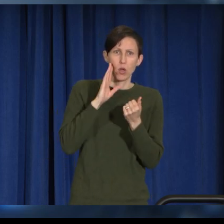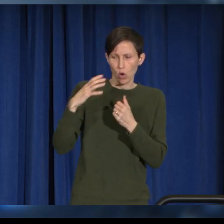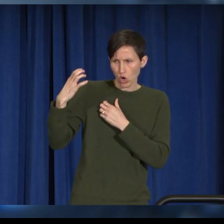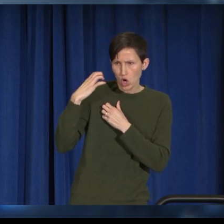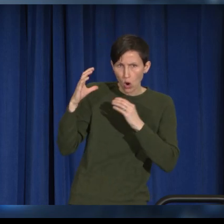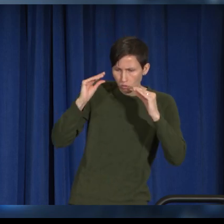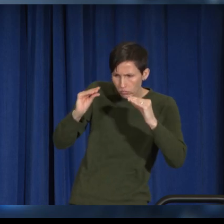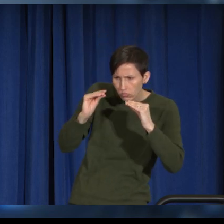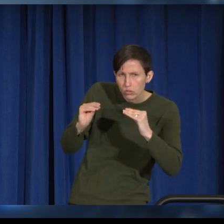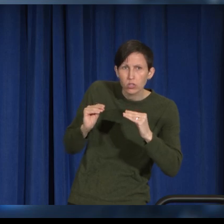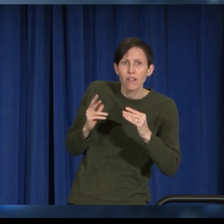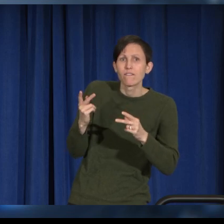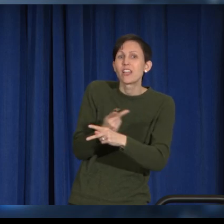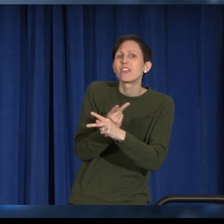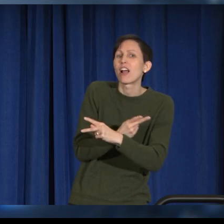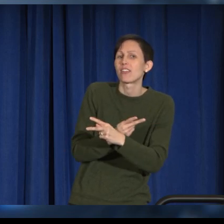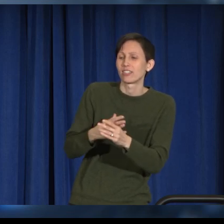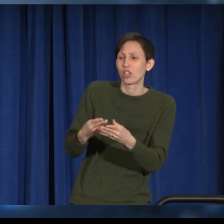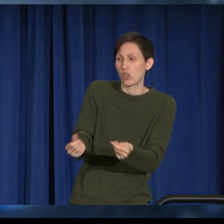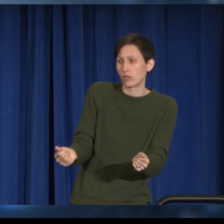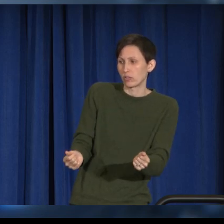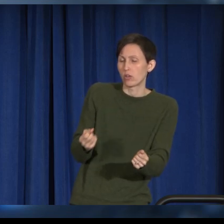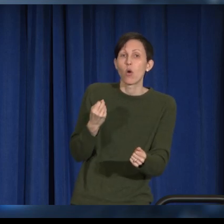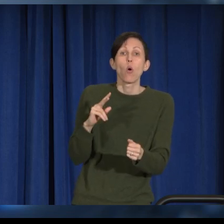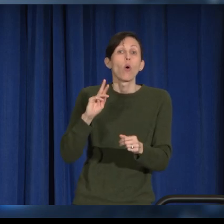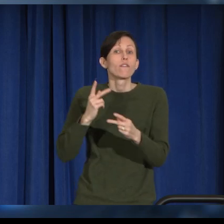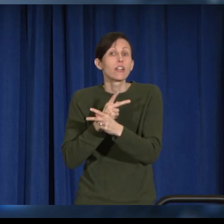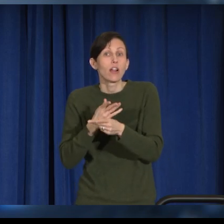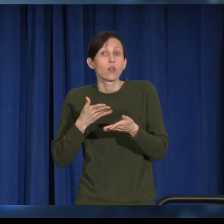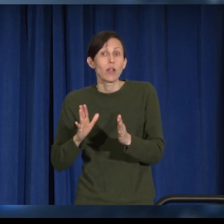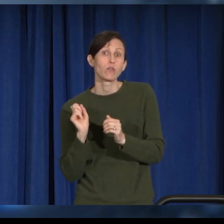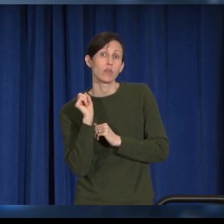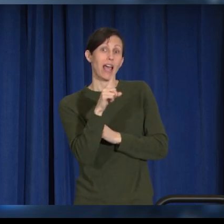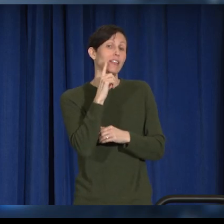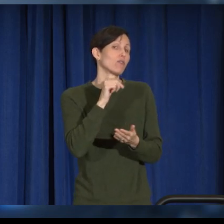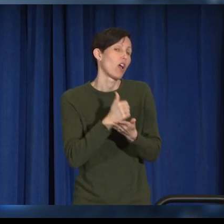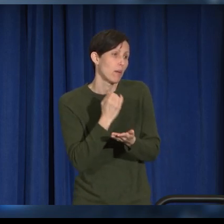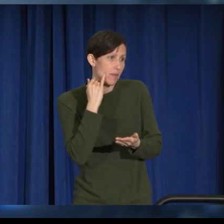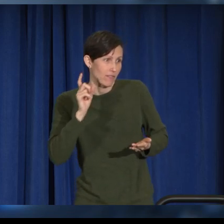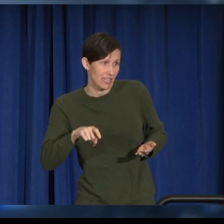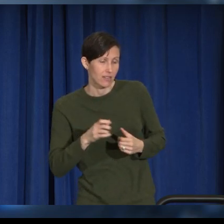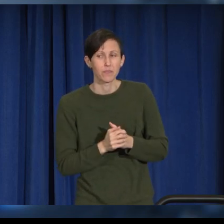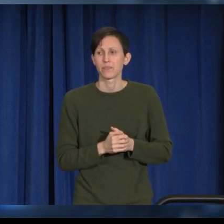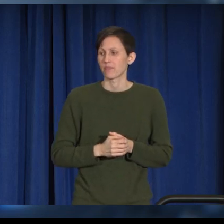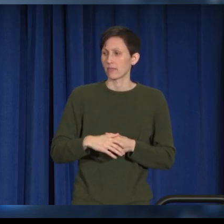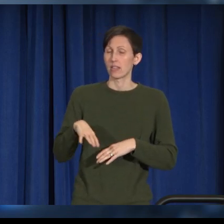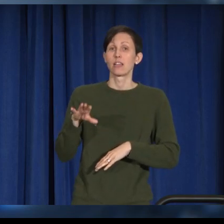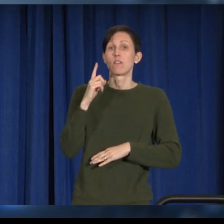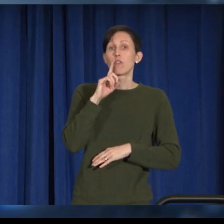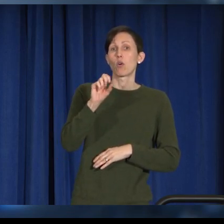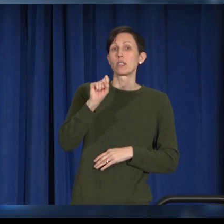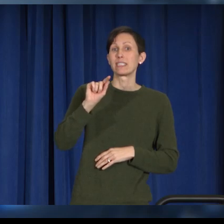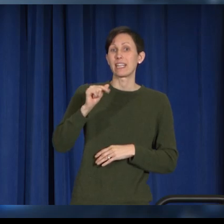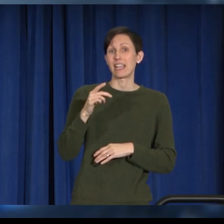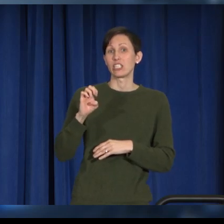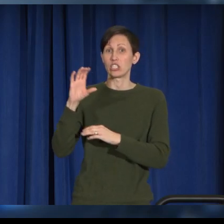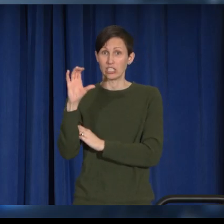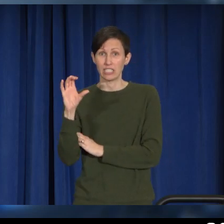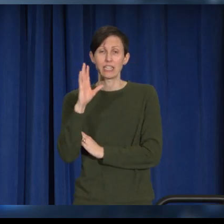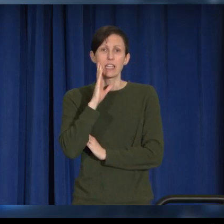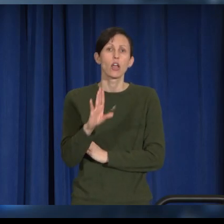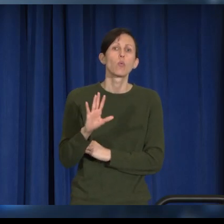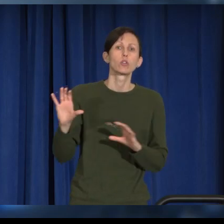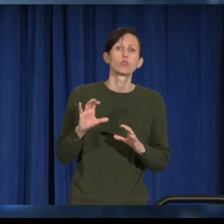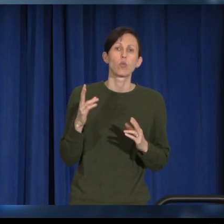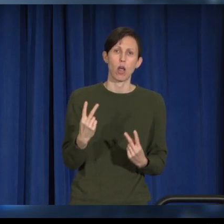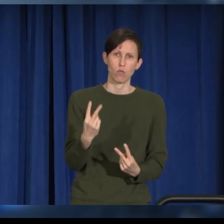to work out a solution or find a way we can ask for help if we need it. For Stage C, we do a guided reflection and talk